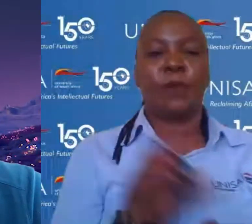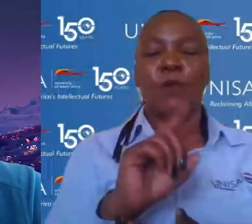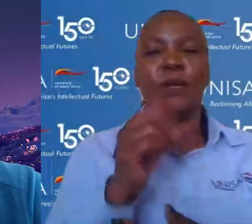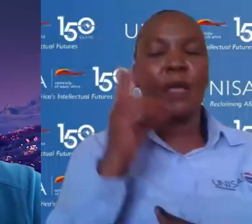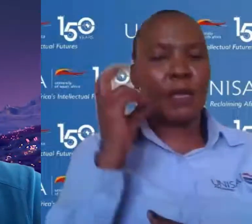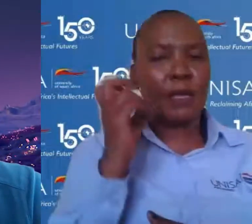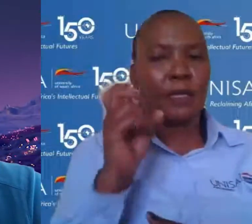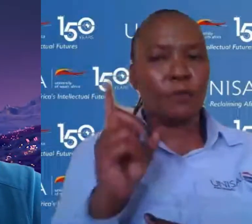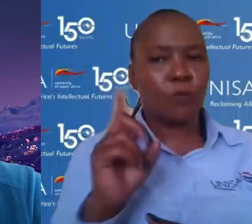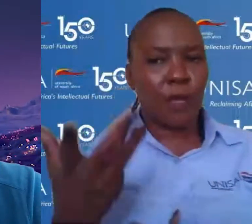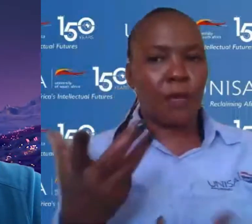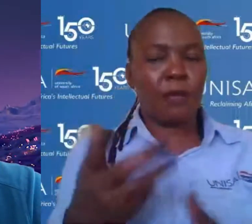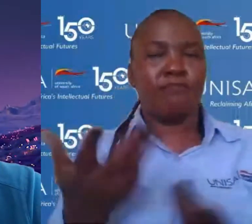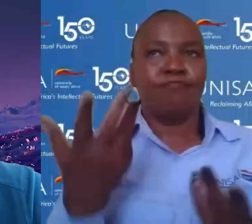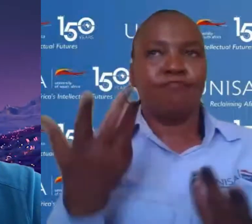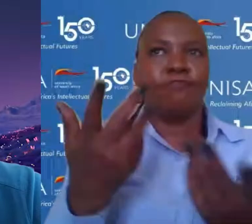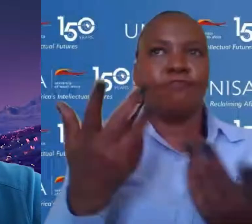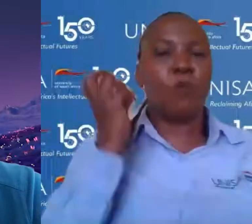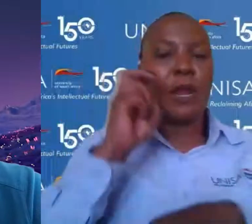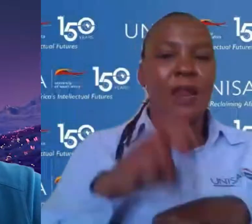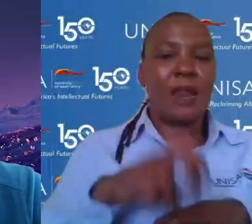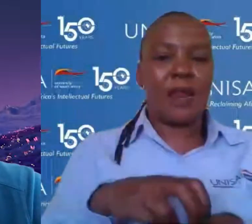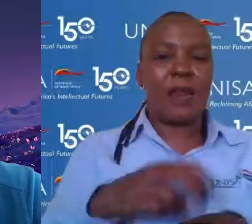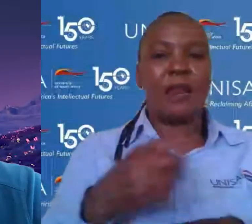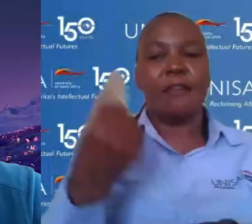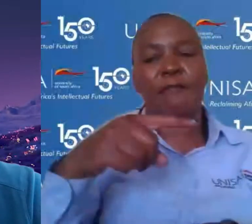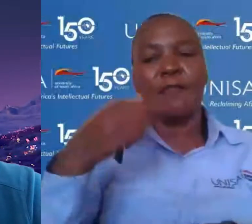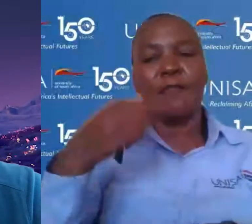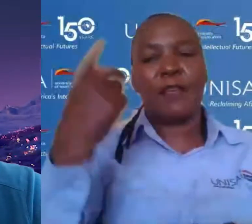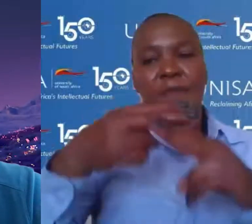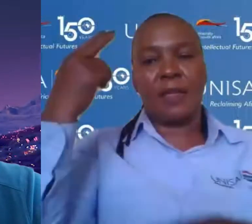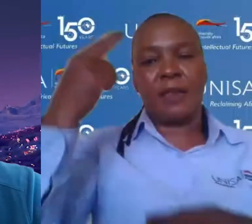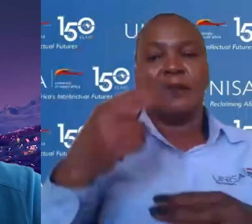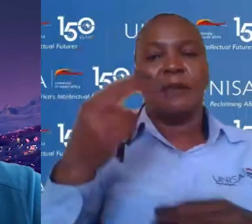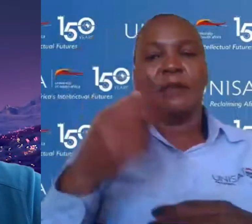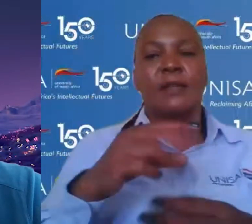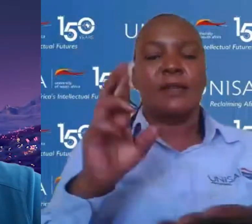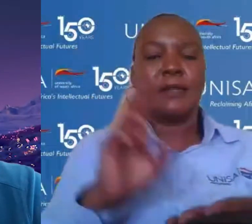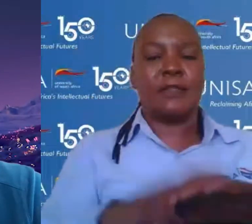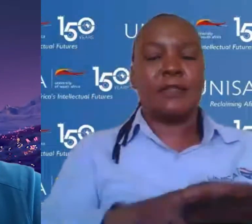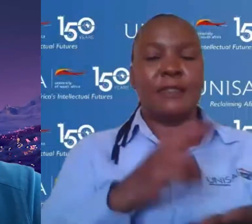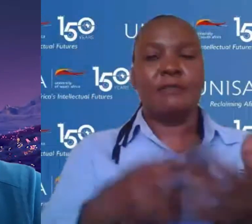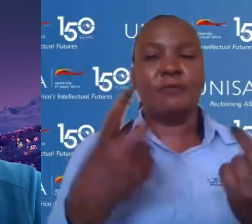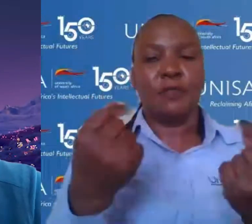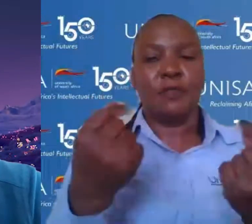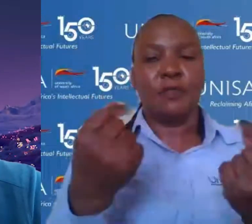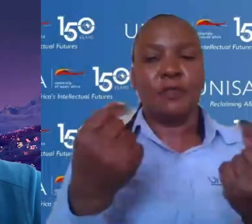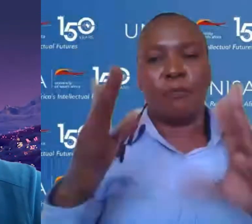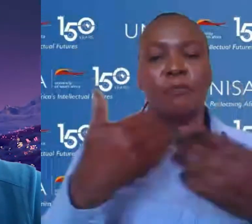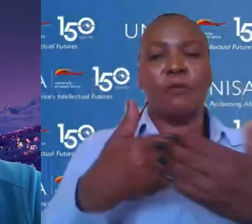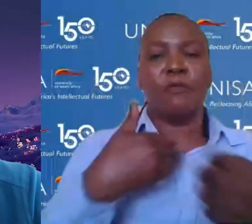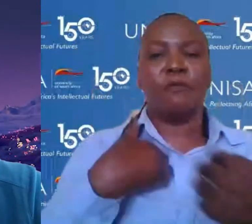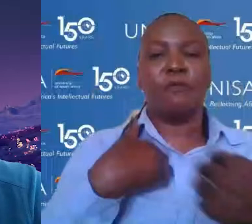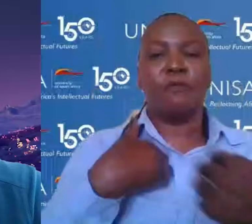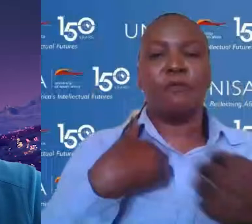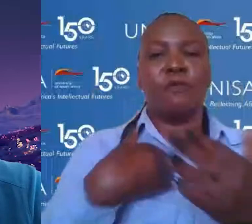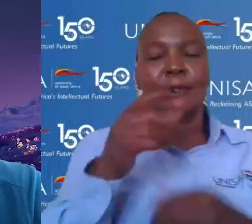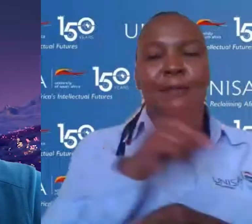is maybe they will need to first finalize the registration before they can do so. All right, so